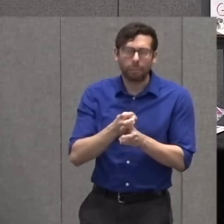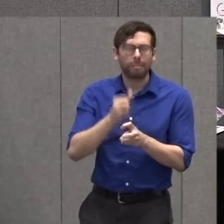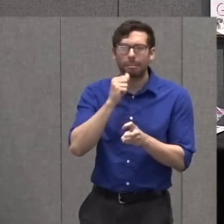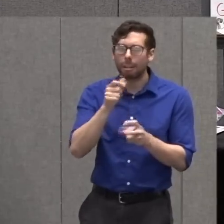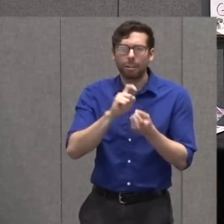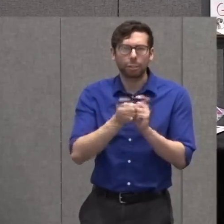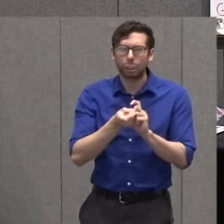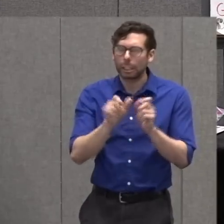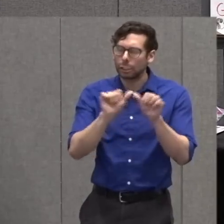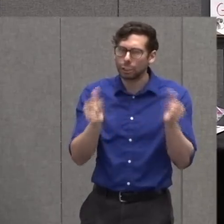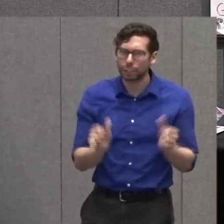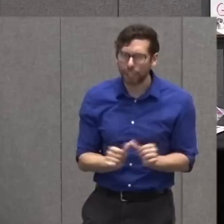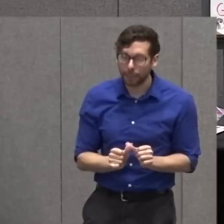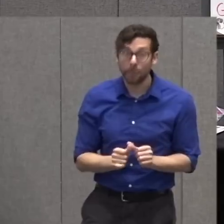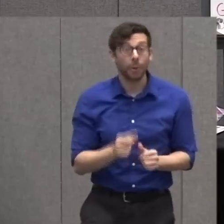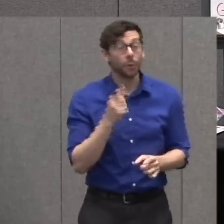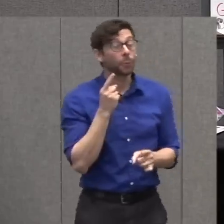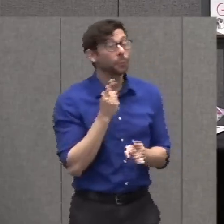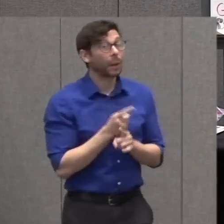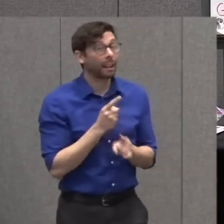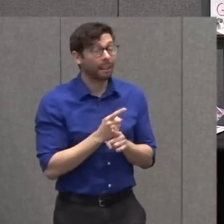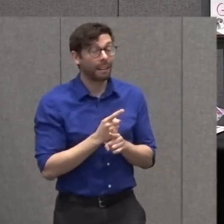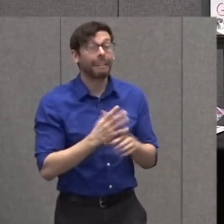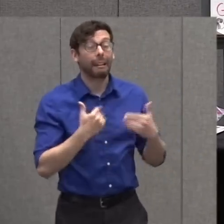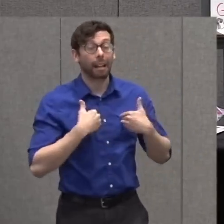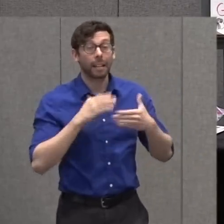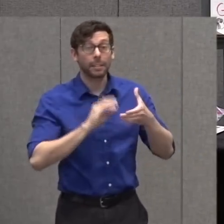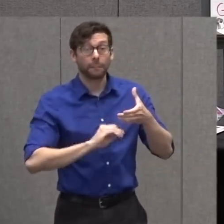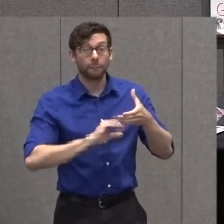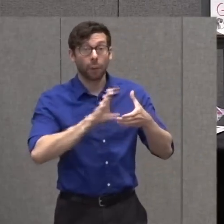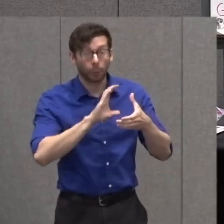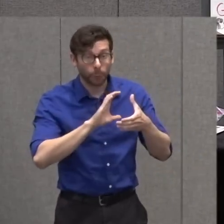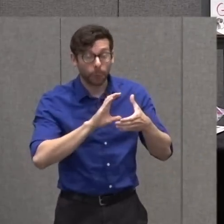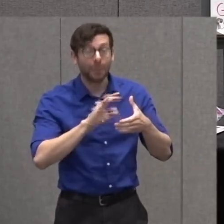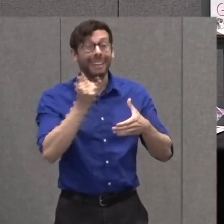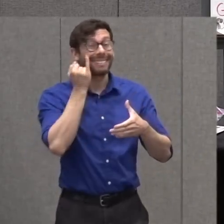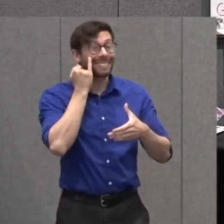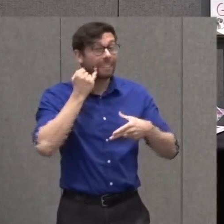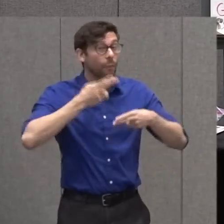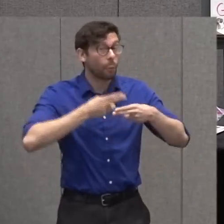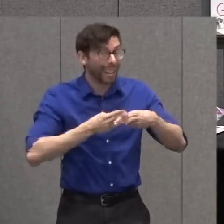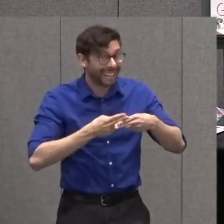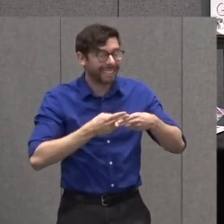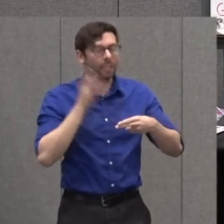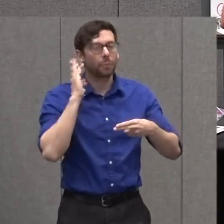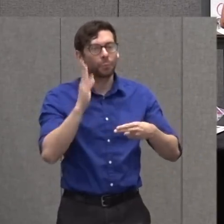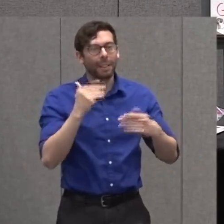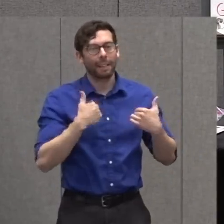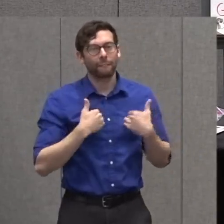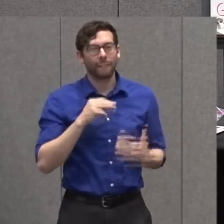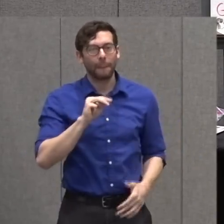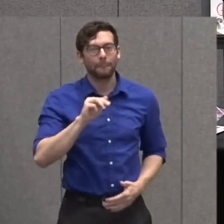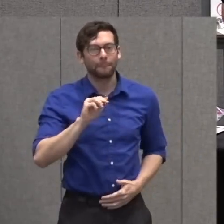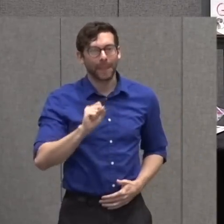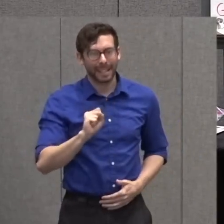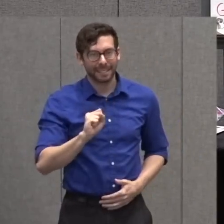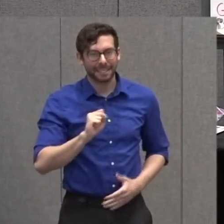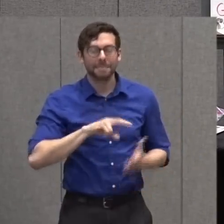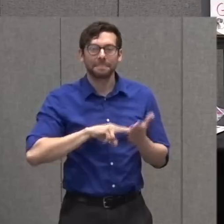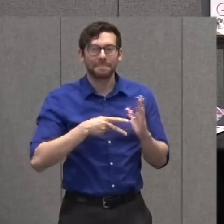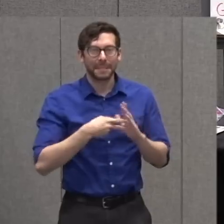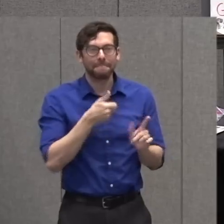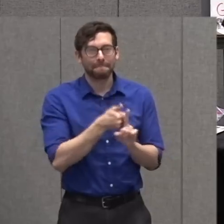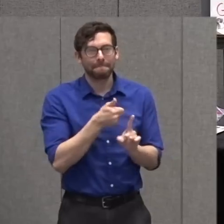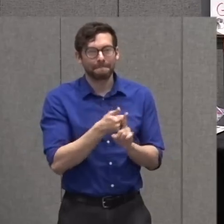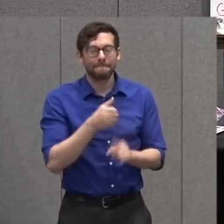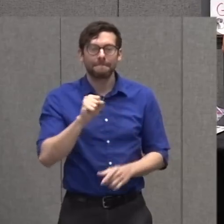It has a volume, and if I were to weigh it, it has a mass. Yeah. Okay, so yes, it is a solid. The last thing